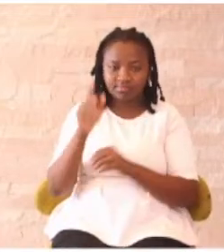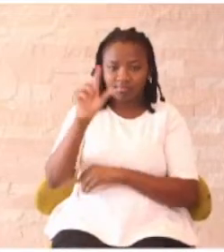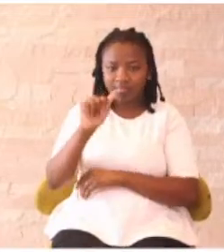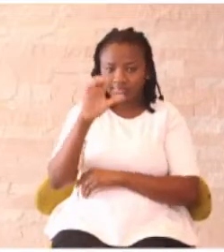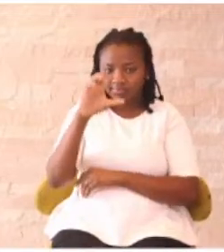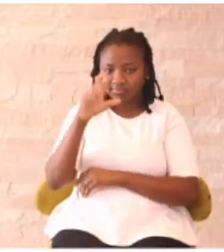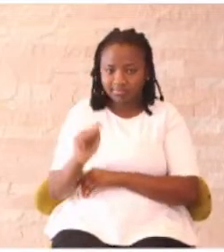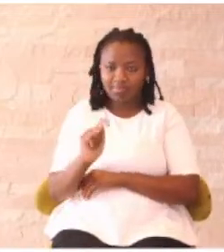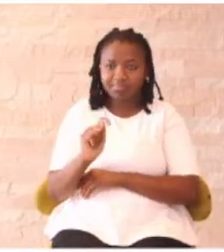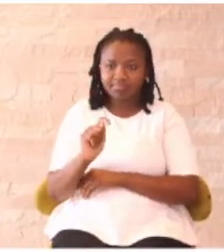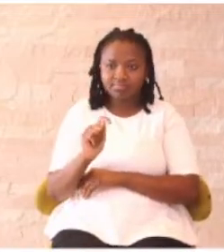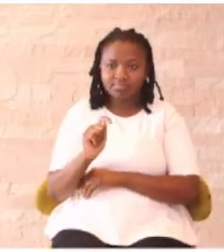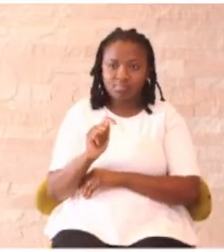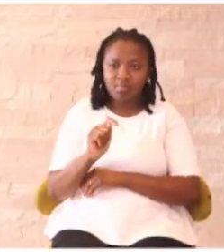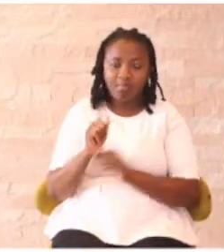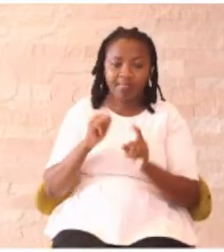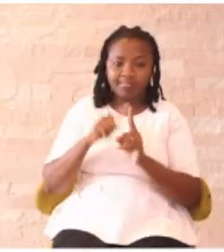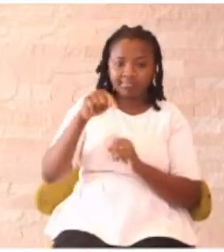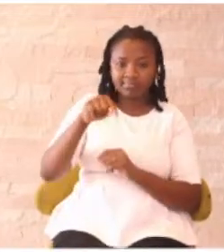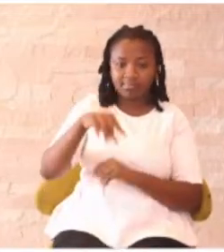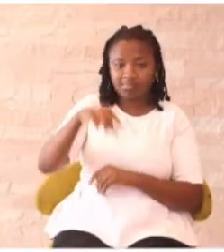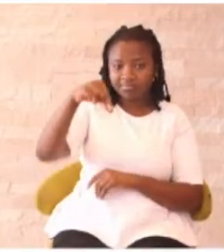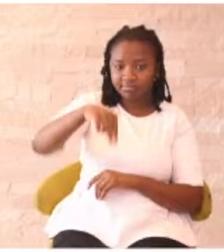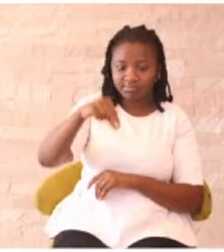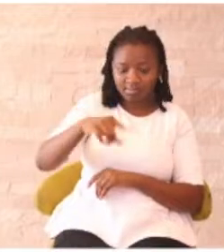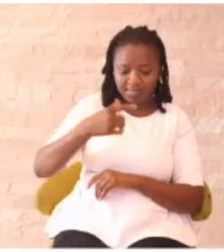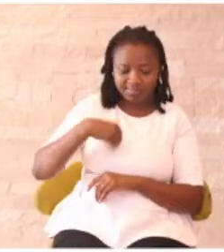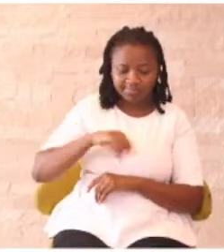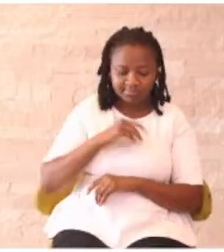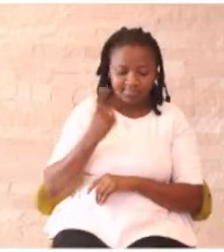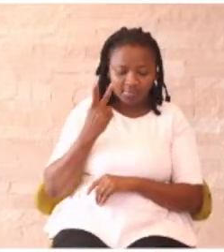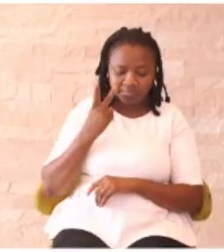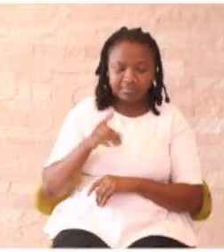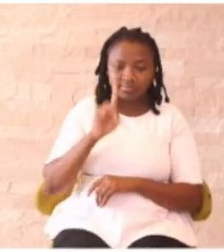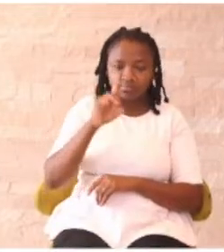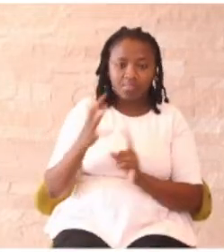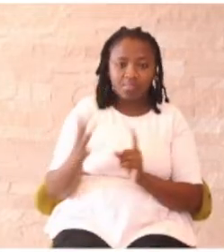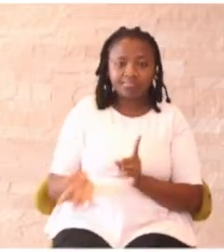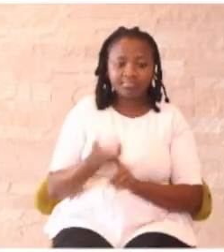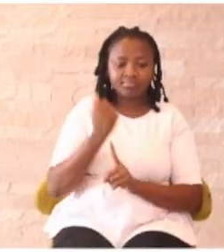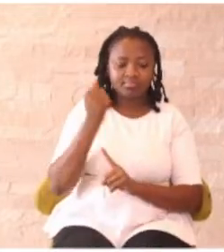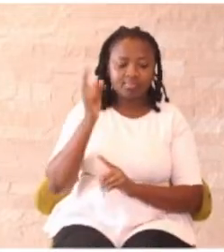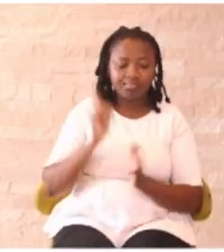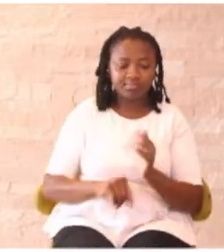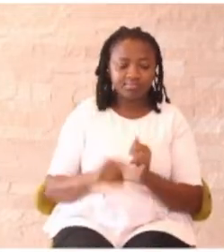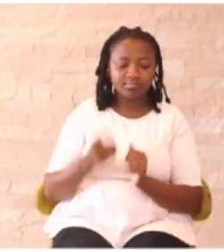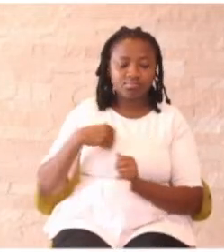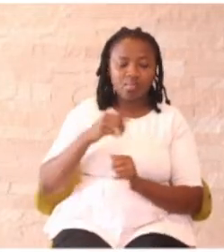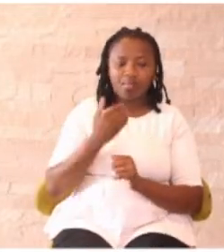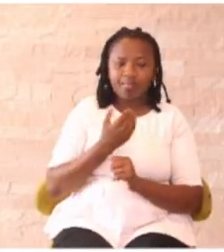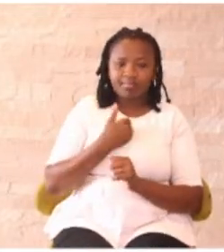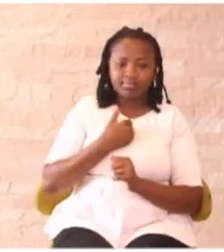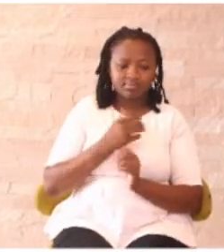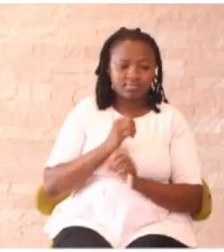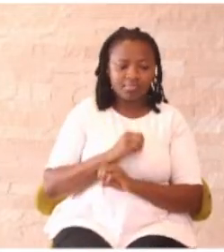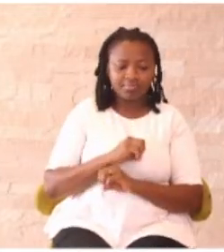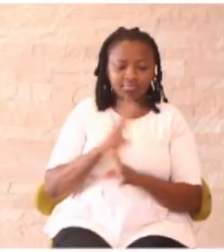an achievement that we have seen is being able to have a breakthrough with one of the